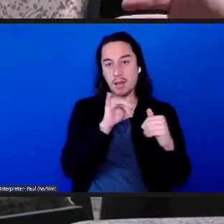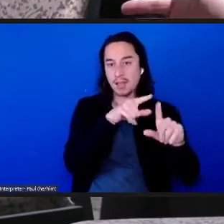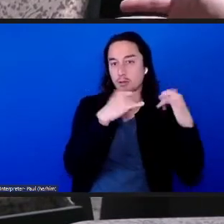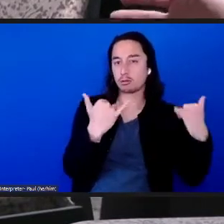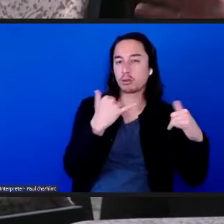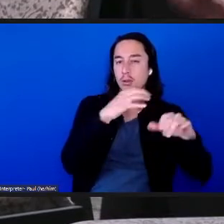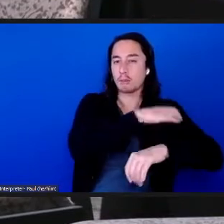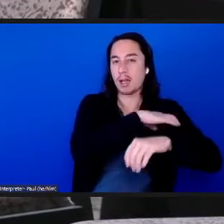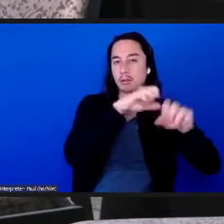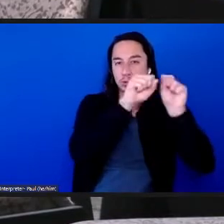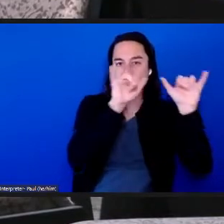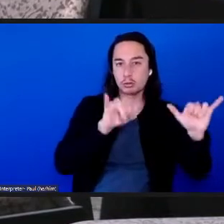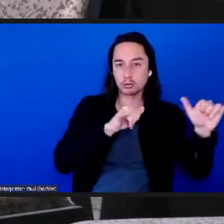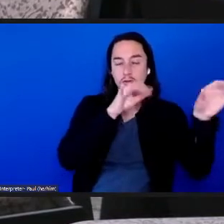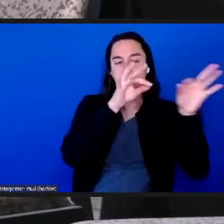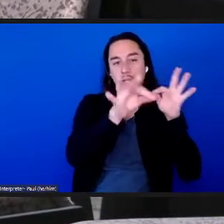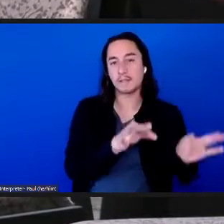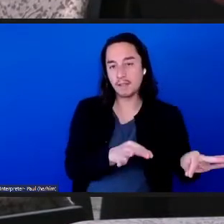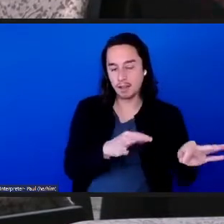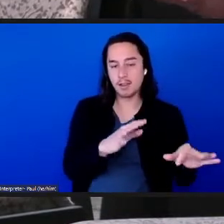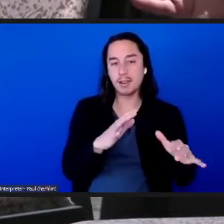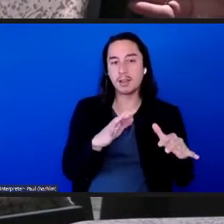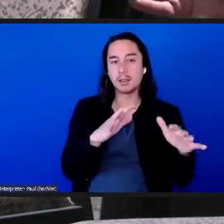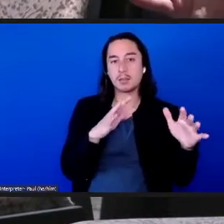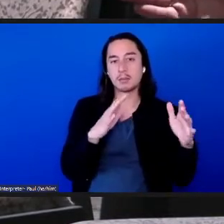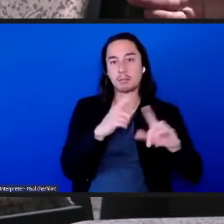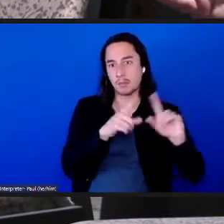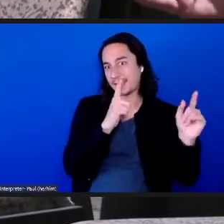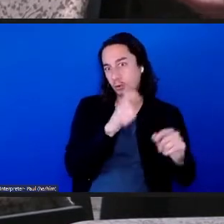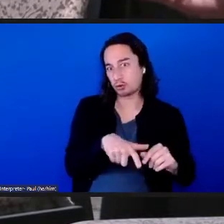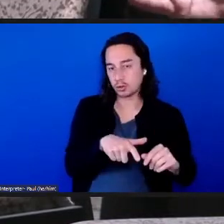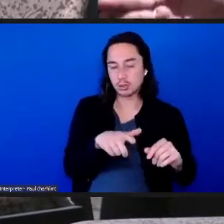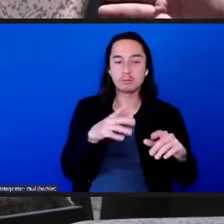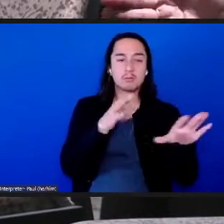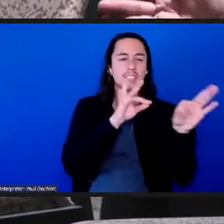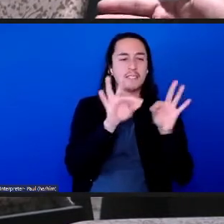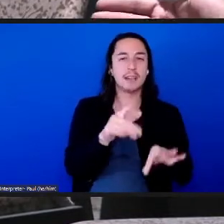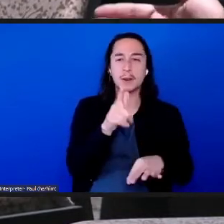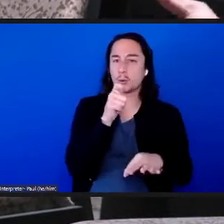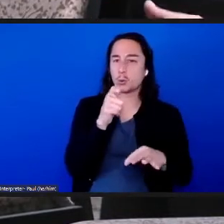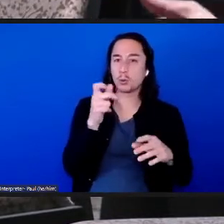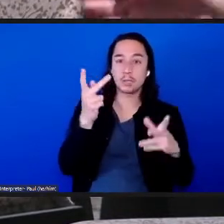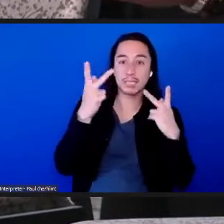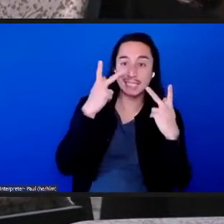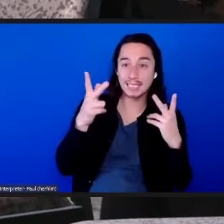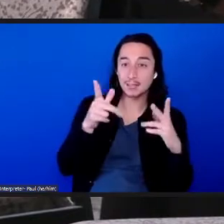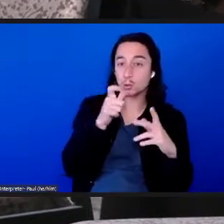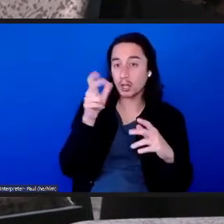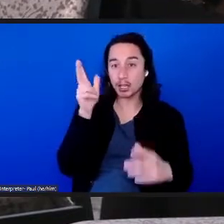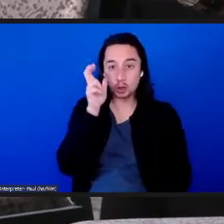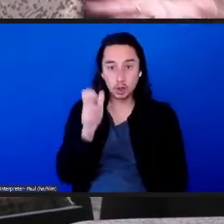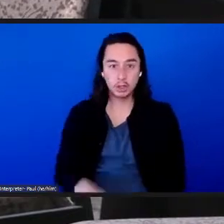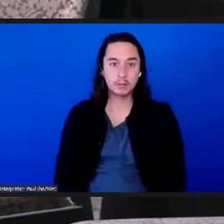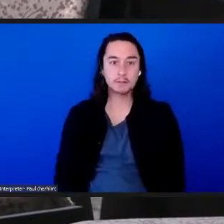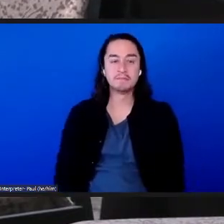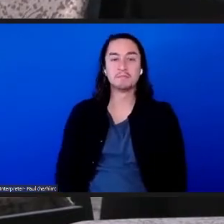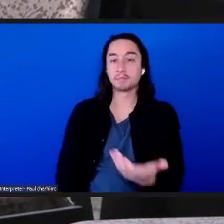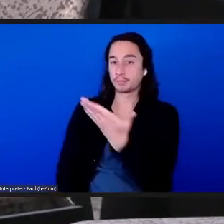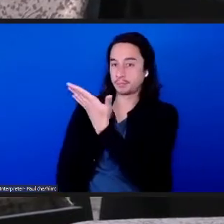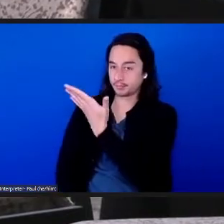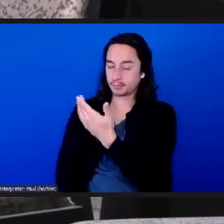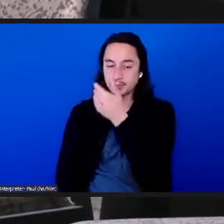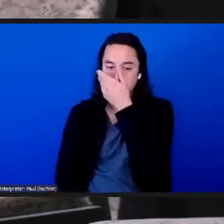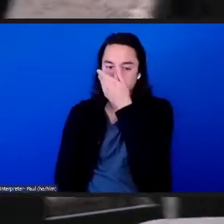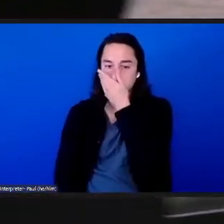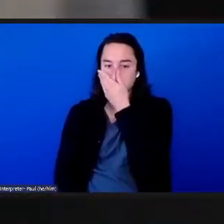that define, though they shouldn't, that define who gets seen, who gets heard. My darling. Thank